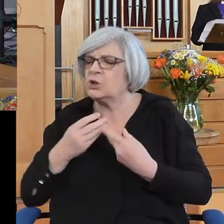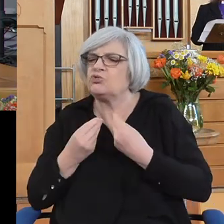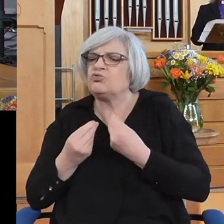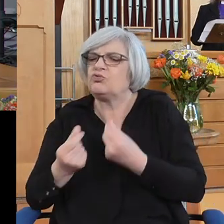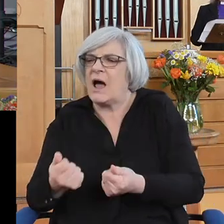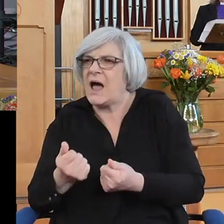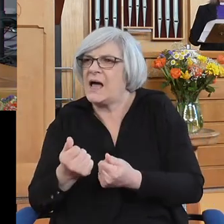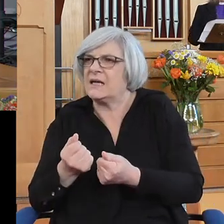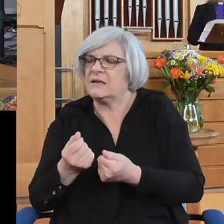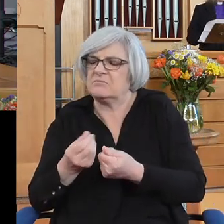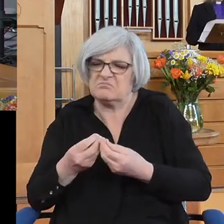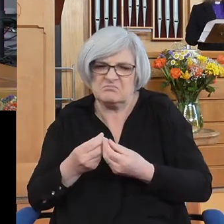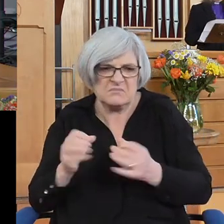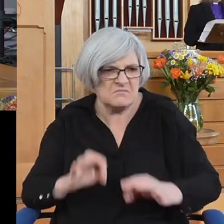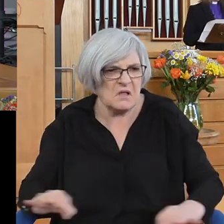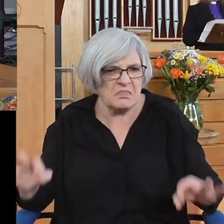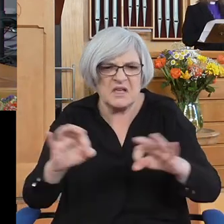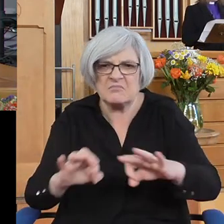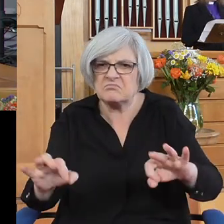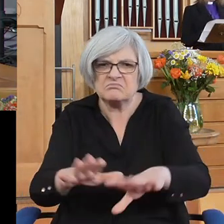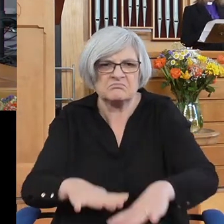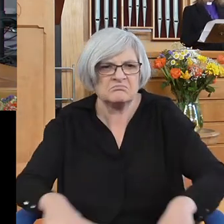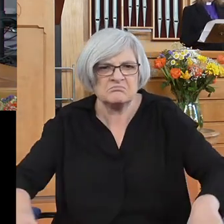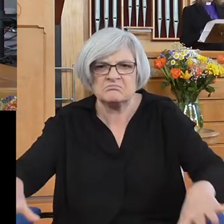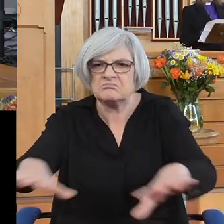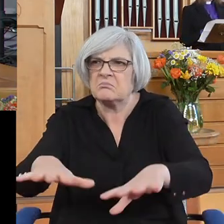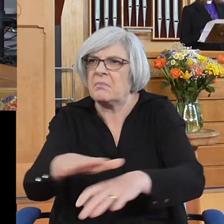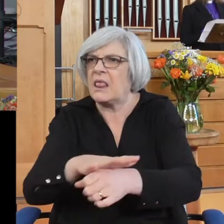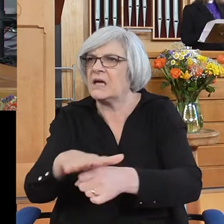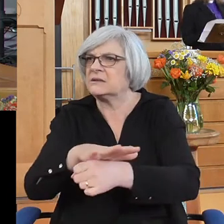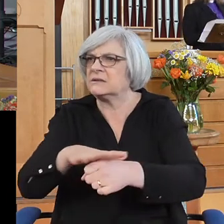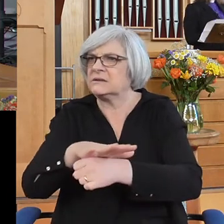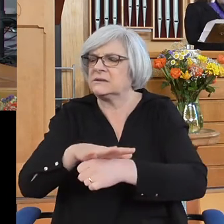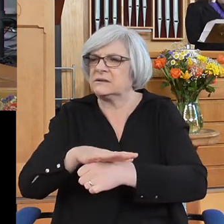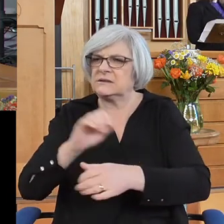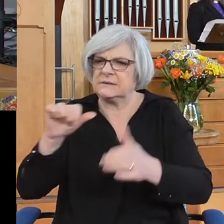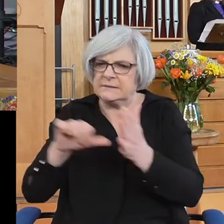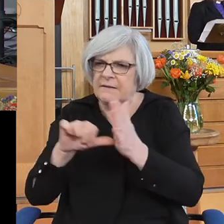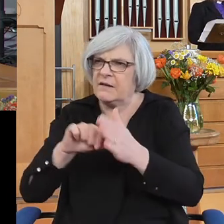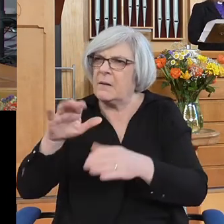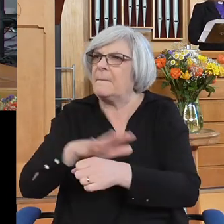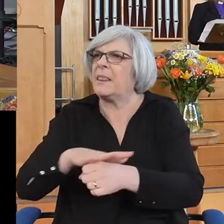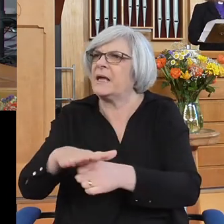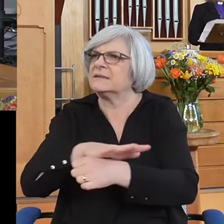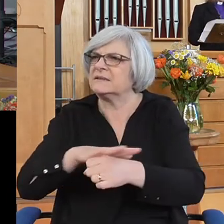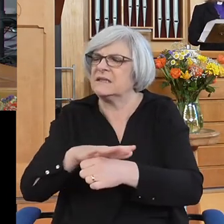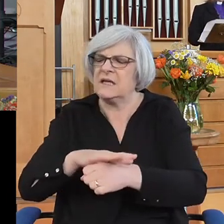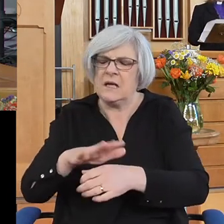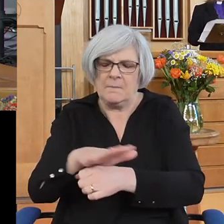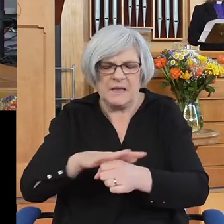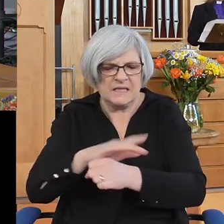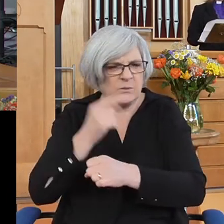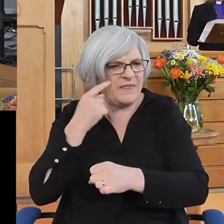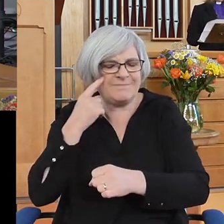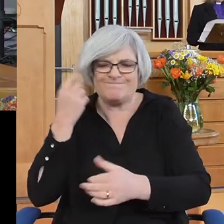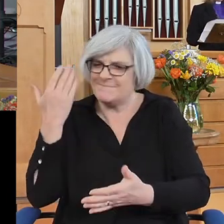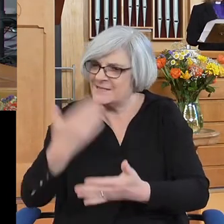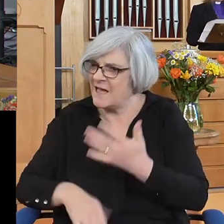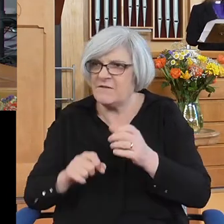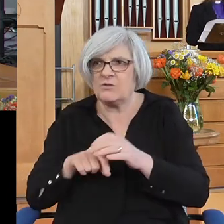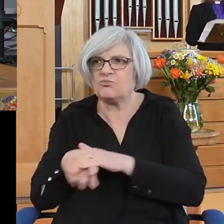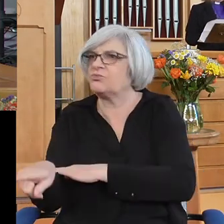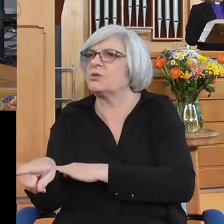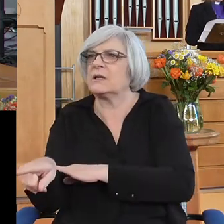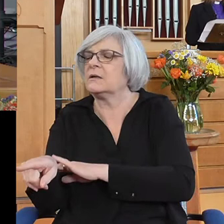the barren, the hard place, the place we think we'll never get out of, the place we want